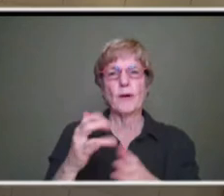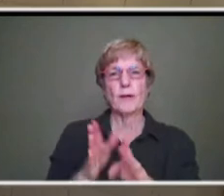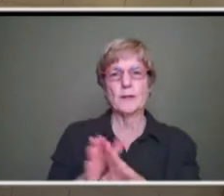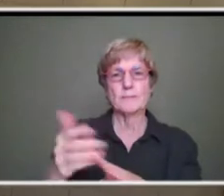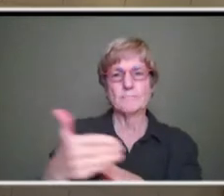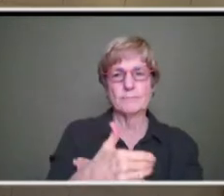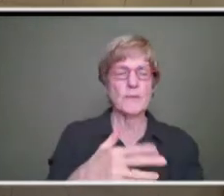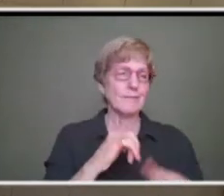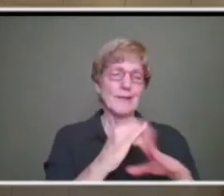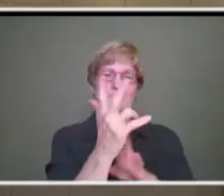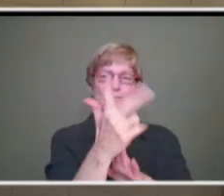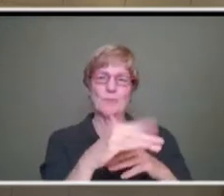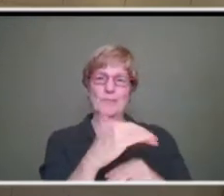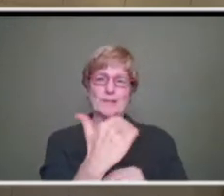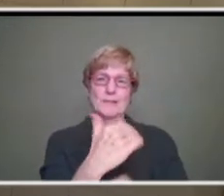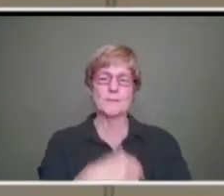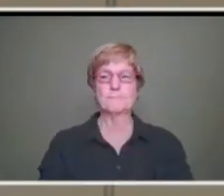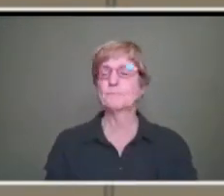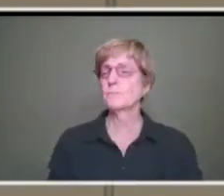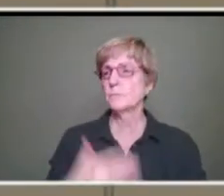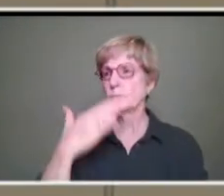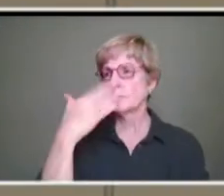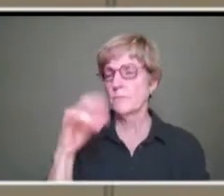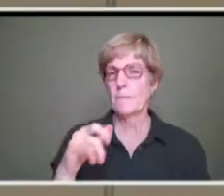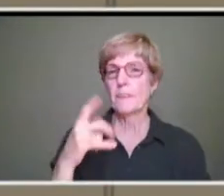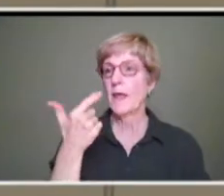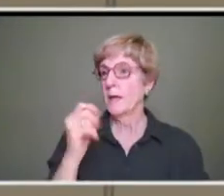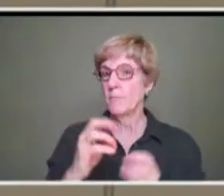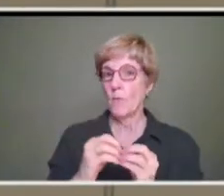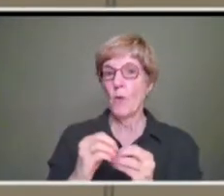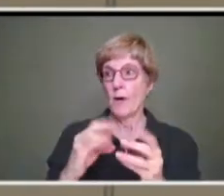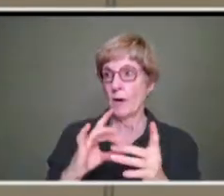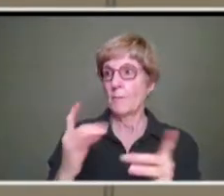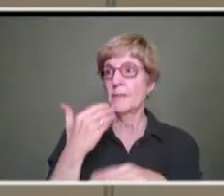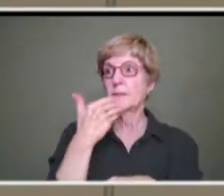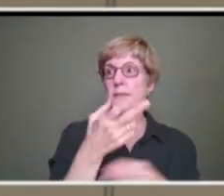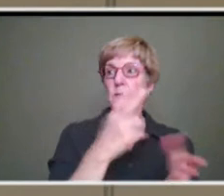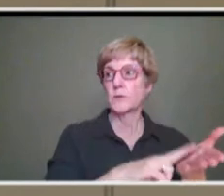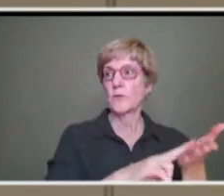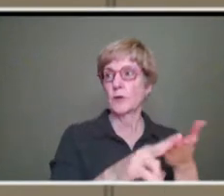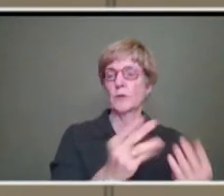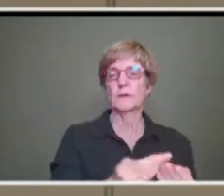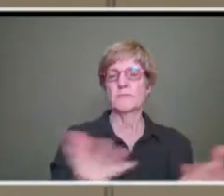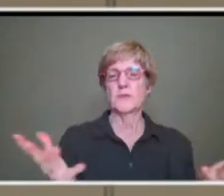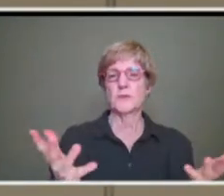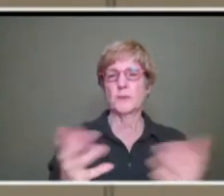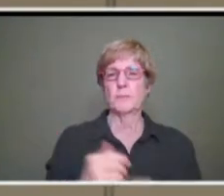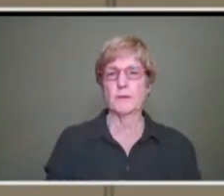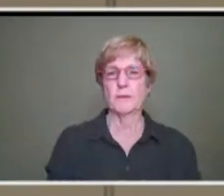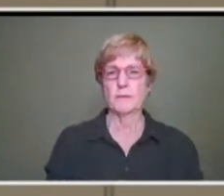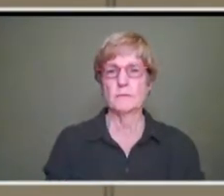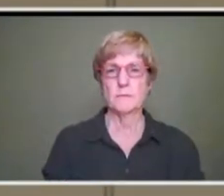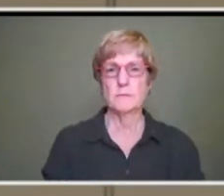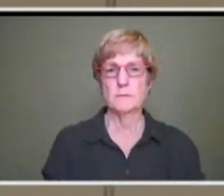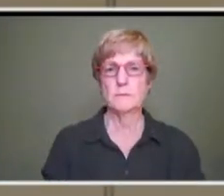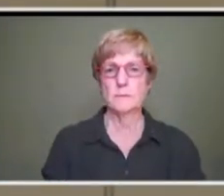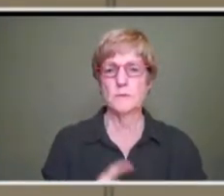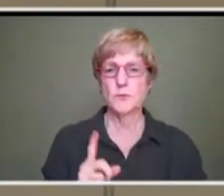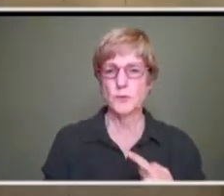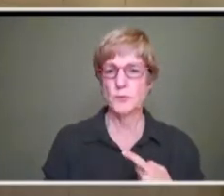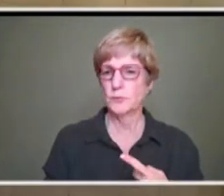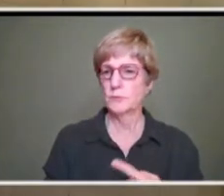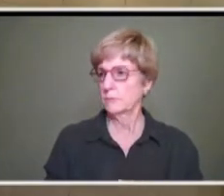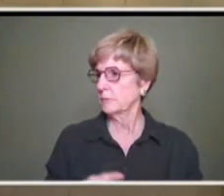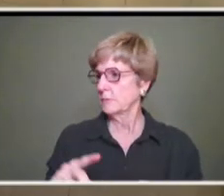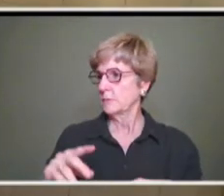I appreciate that um if you have any further comments you can send them to the clerk and they'll be distributed to you the council members